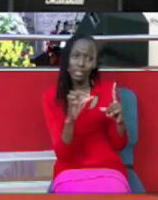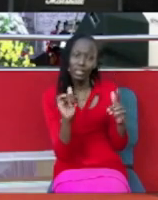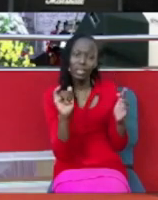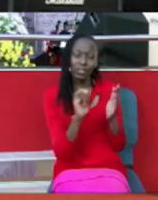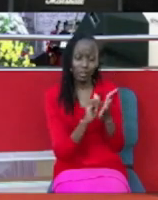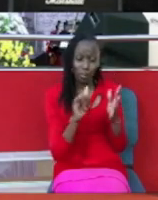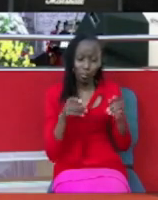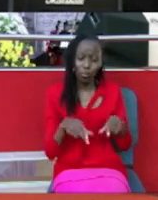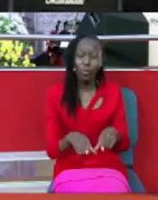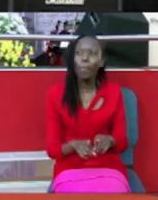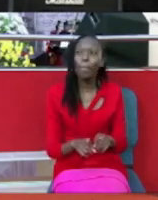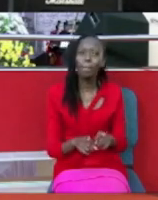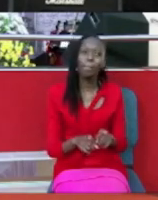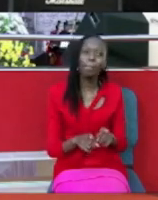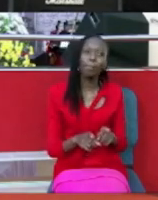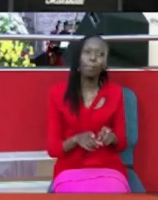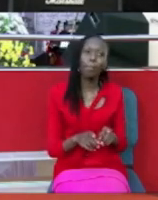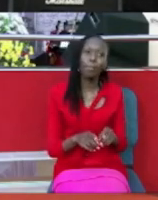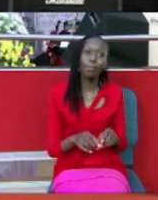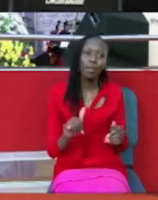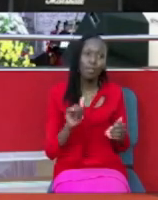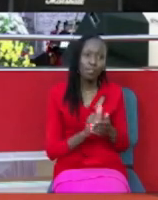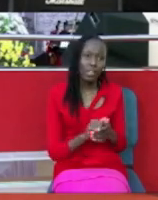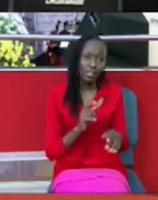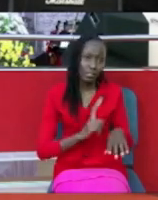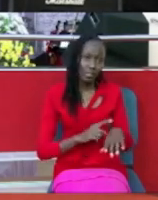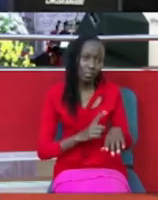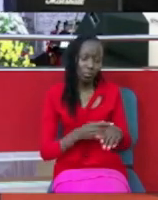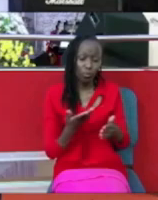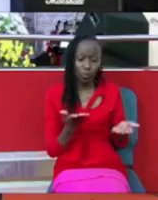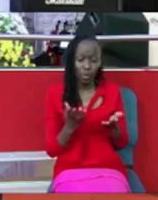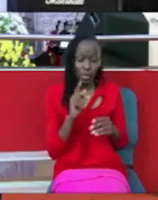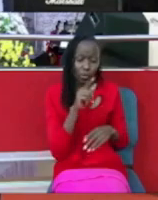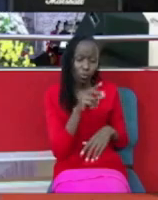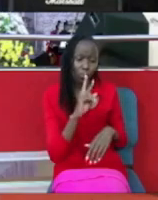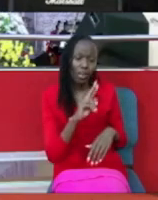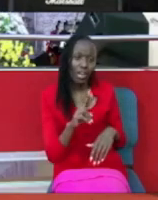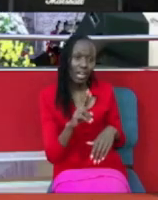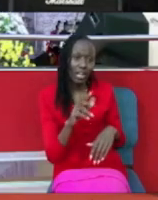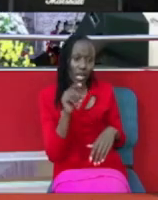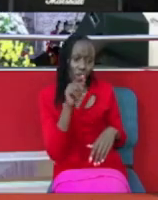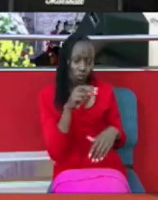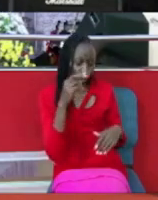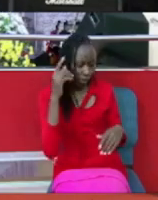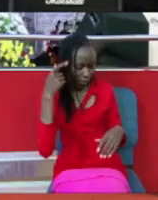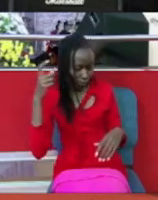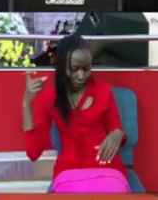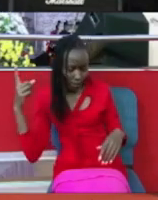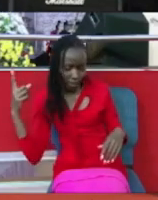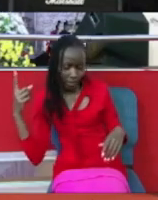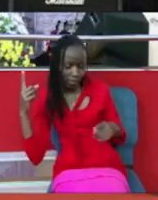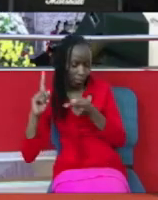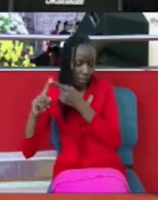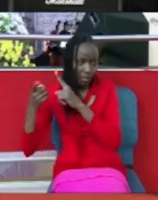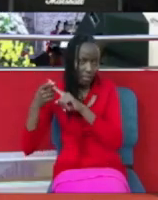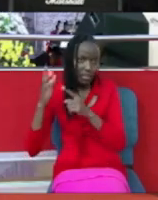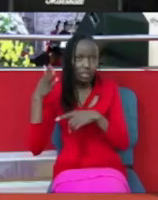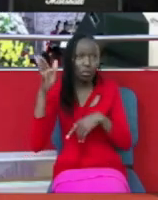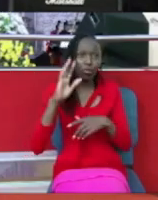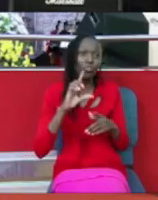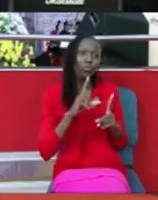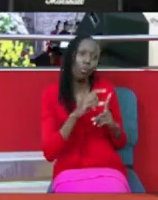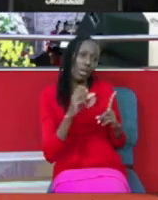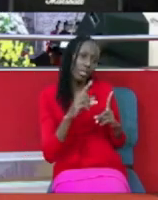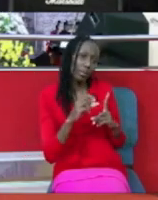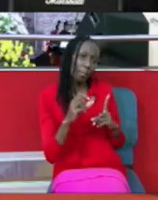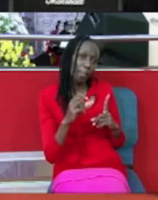kwa tabia kwa njia kama that ile. Wherever you are meditating upon his kwamba law, upon his word. Pote ulipo unatafakari neno